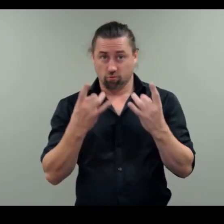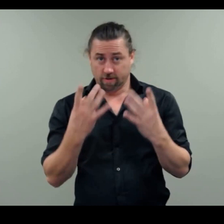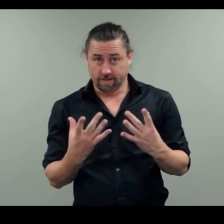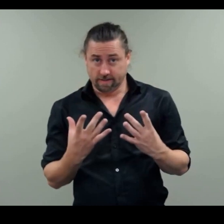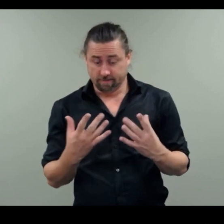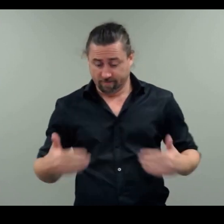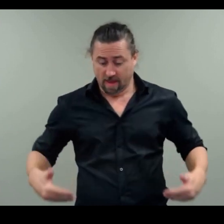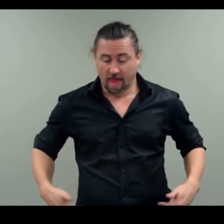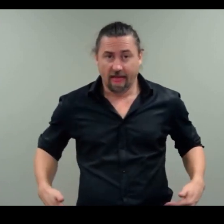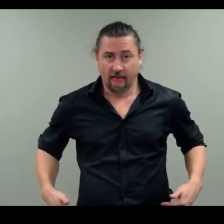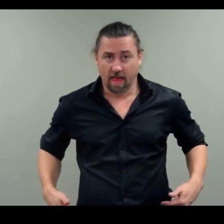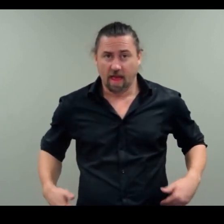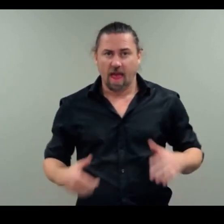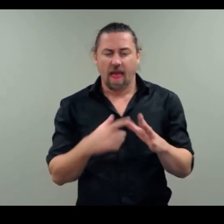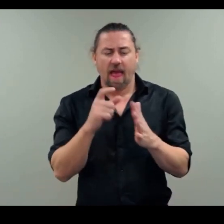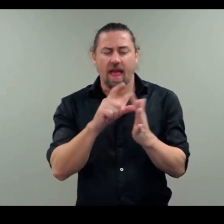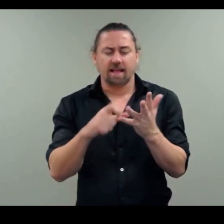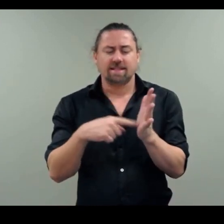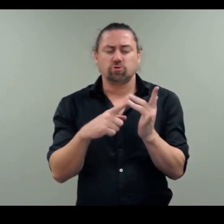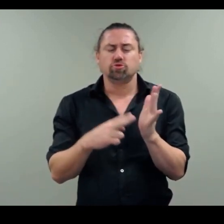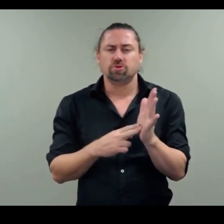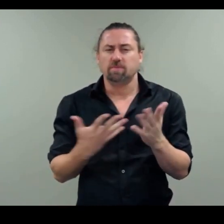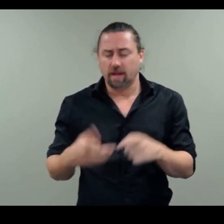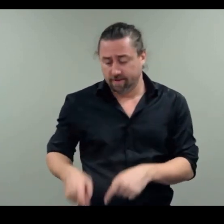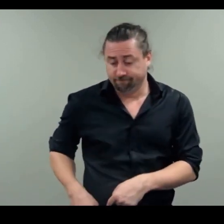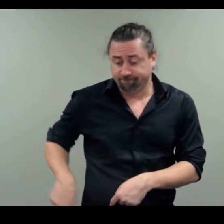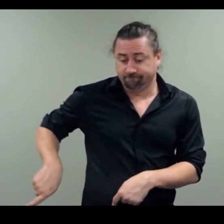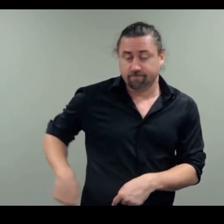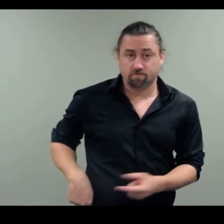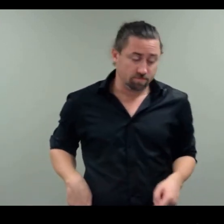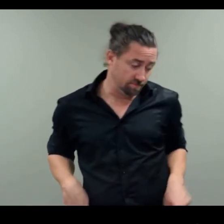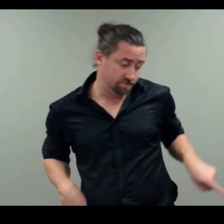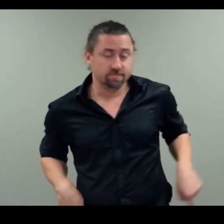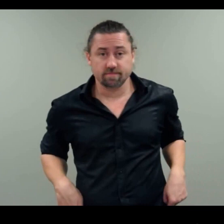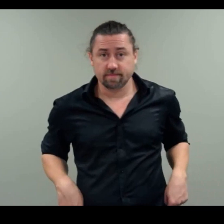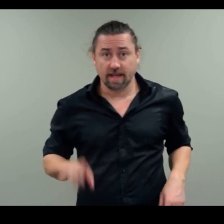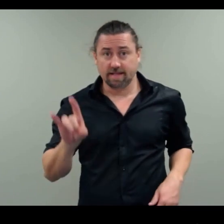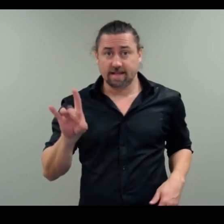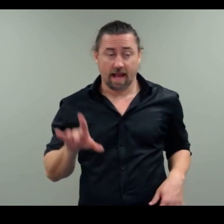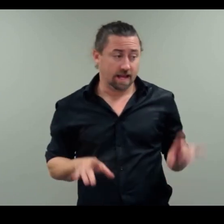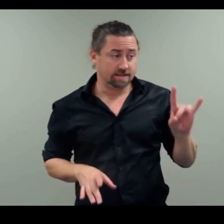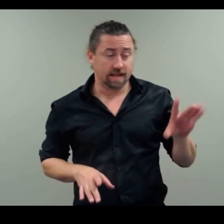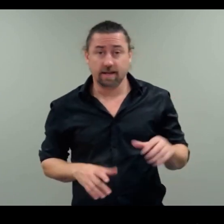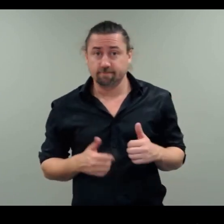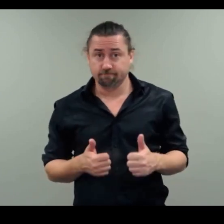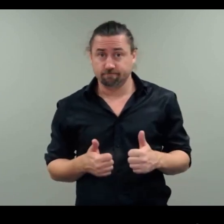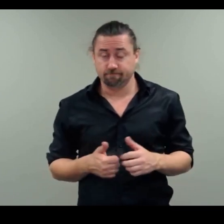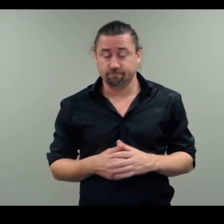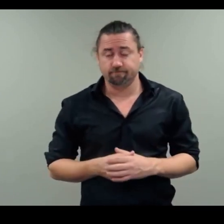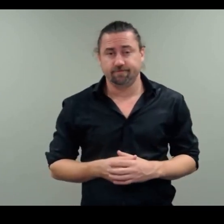We're now going to perform the hip abduction exercise 10 more times on our right side, then 10 more times on our